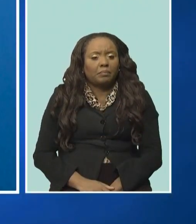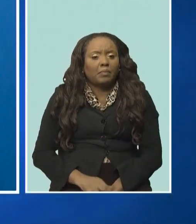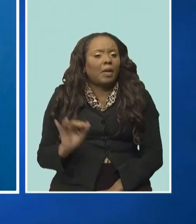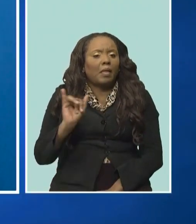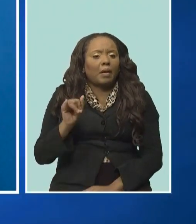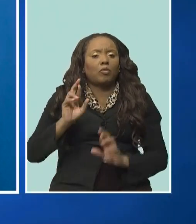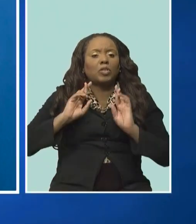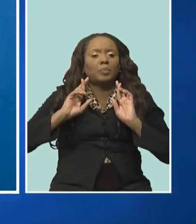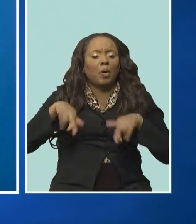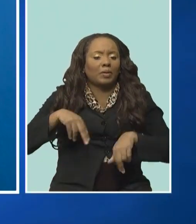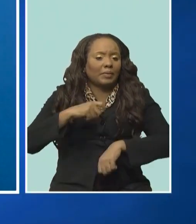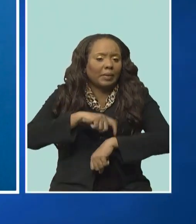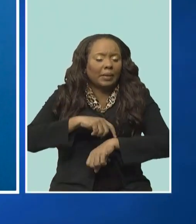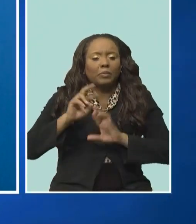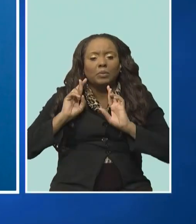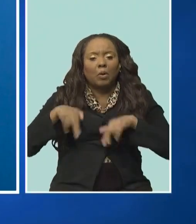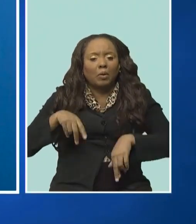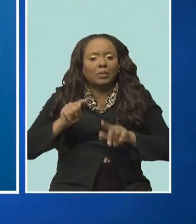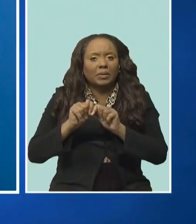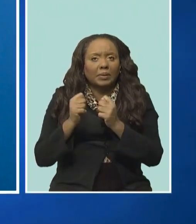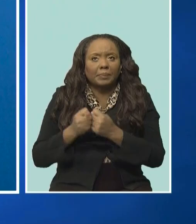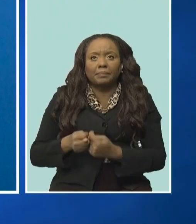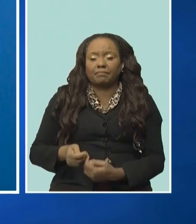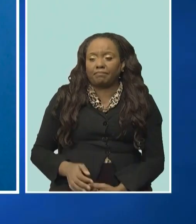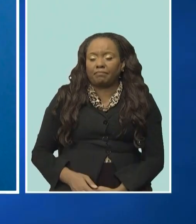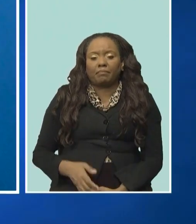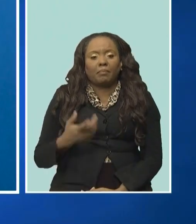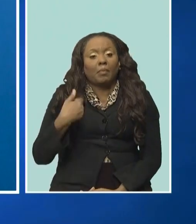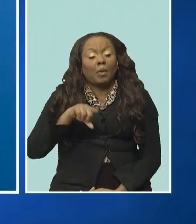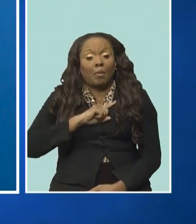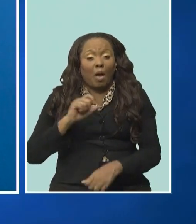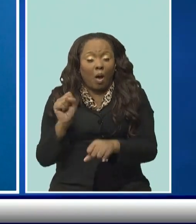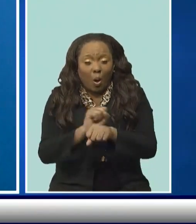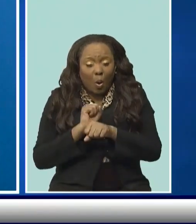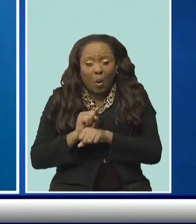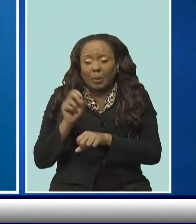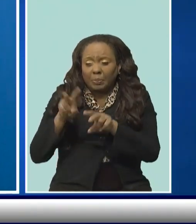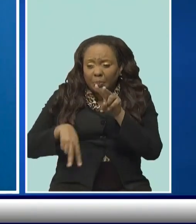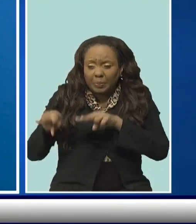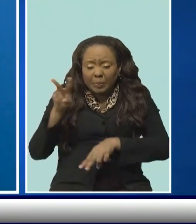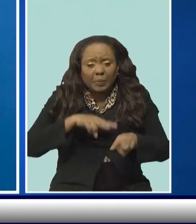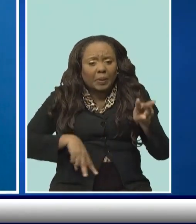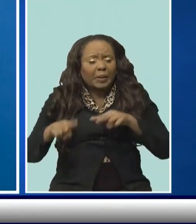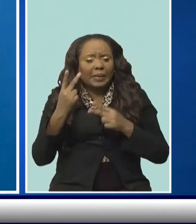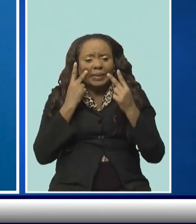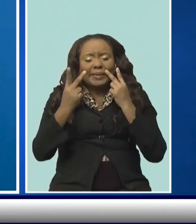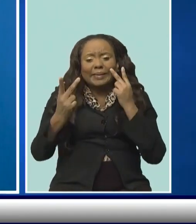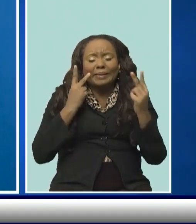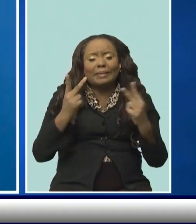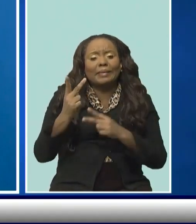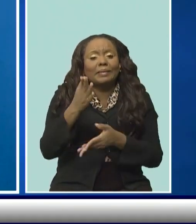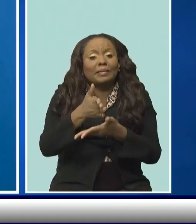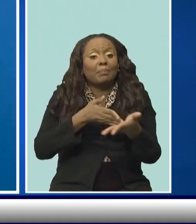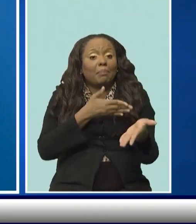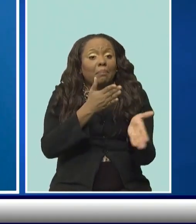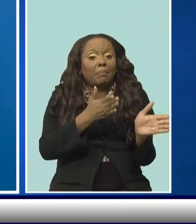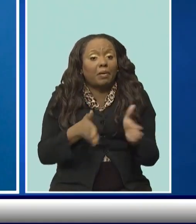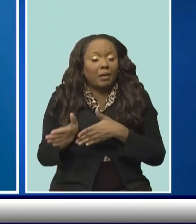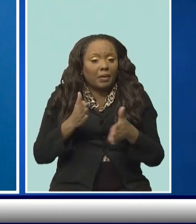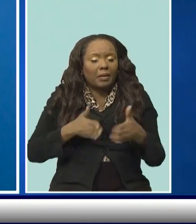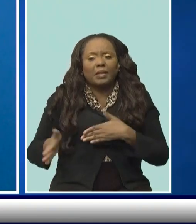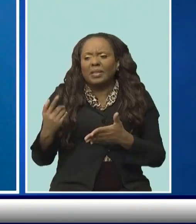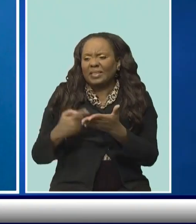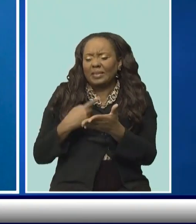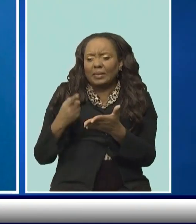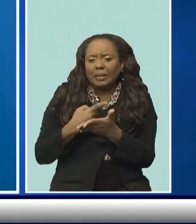do over the last few hours has been to be able to operationalize a lot of those procedures. So as you operationalize, sometimes you have